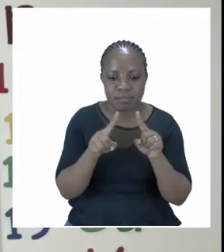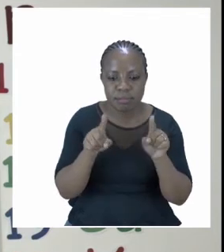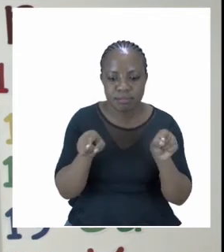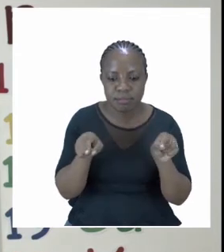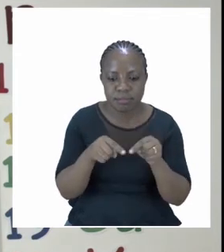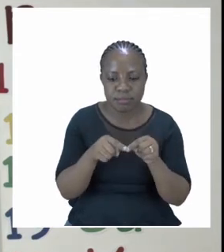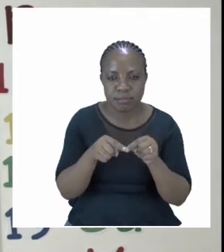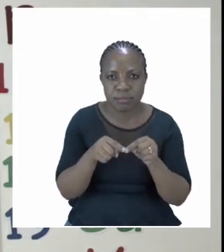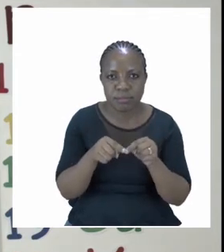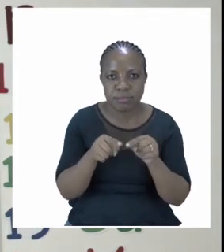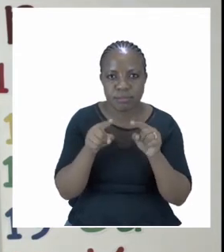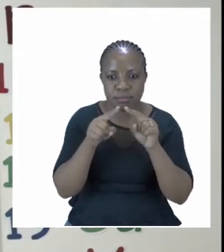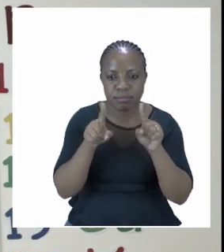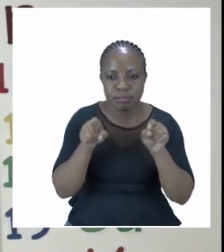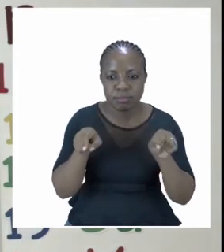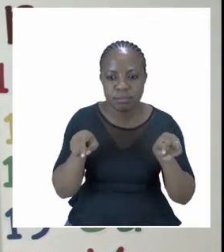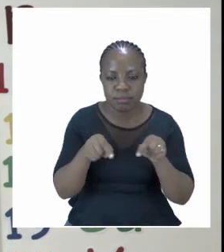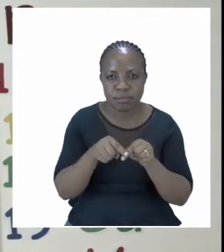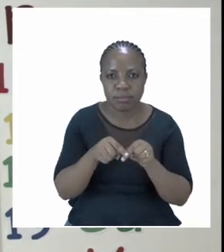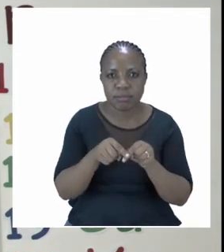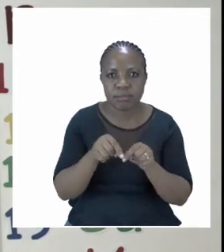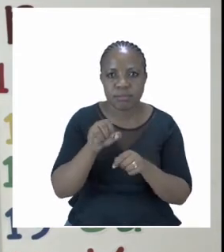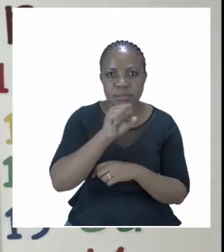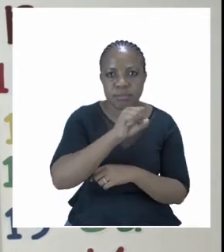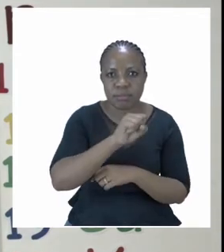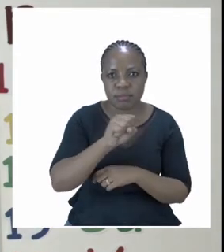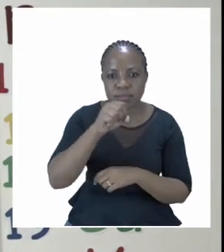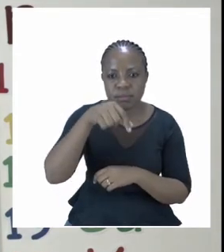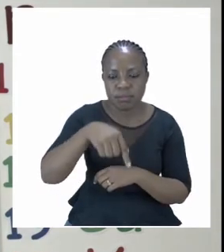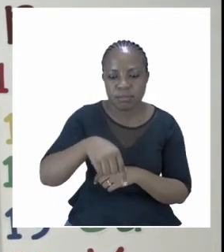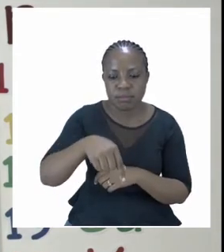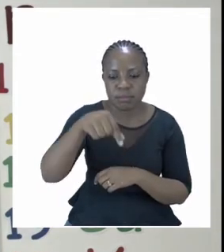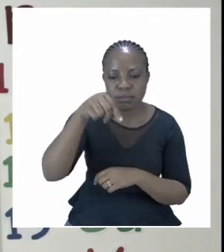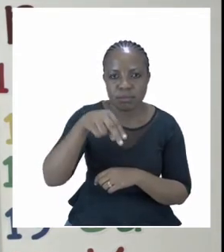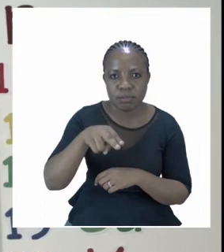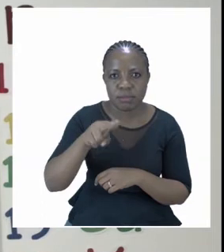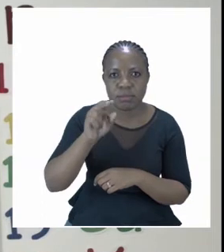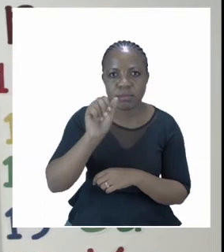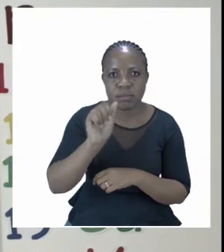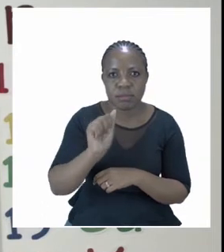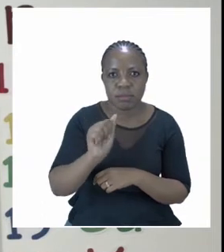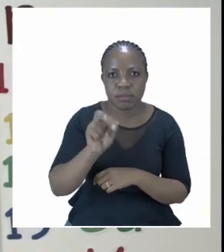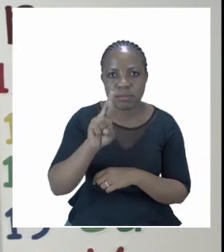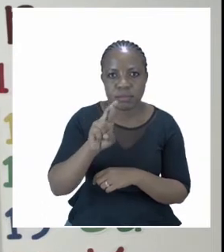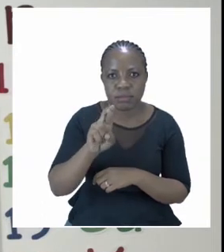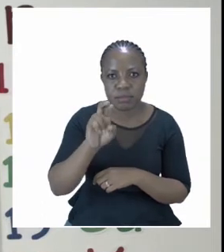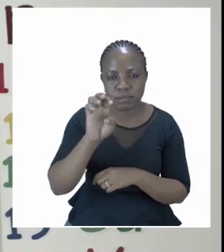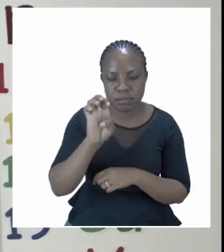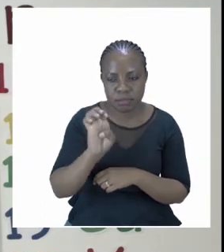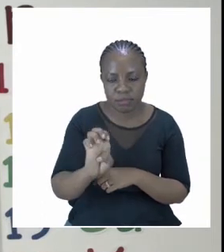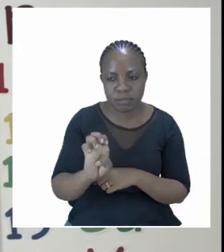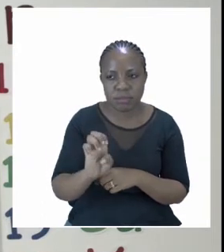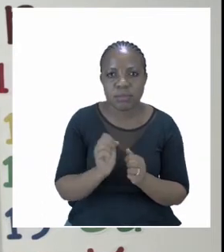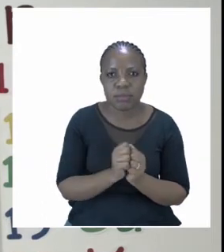a square. Everyone, let us say square.